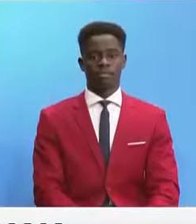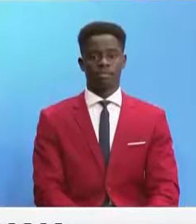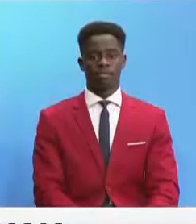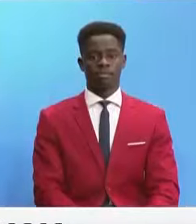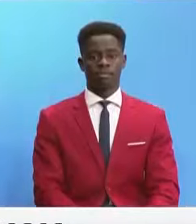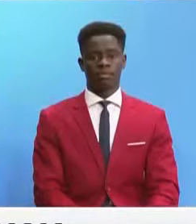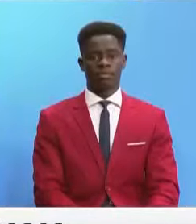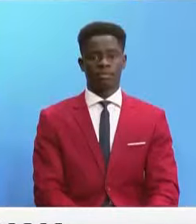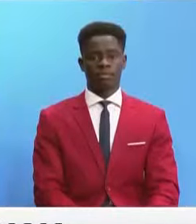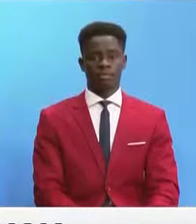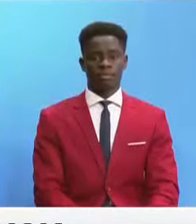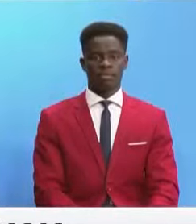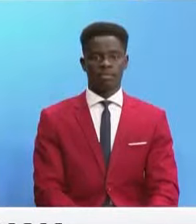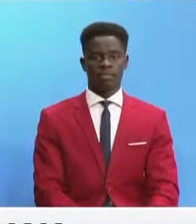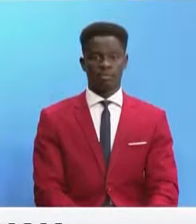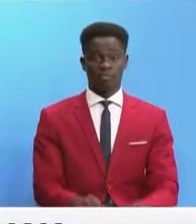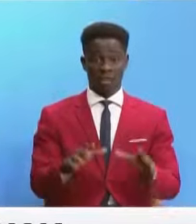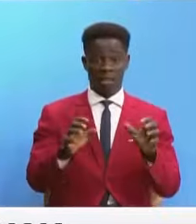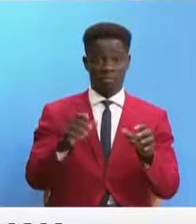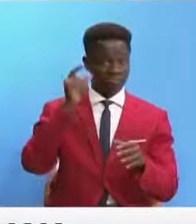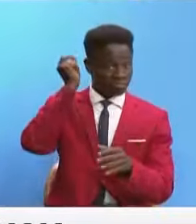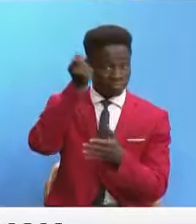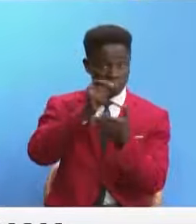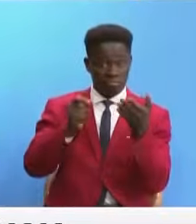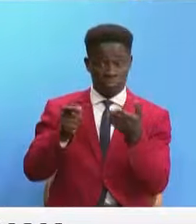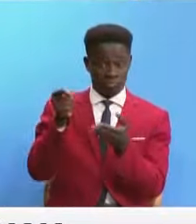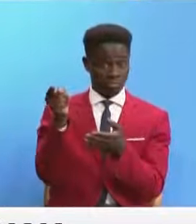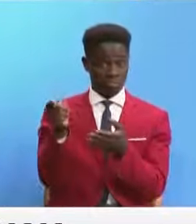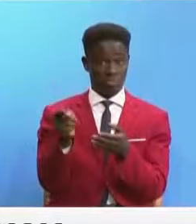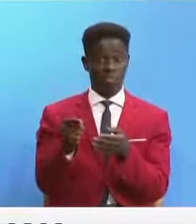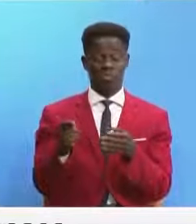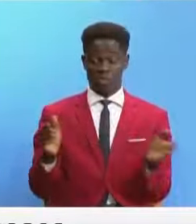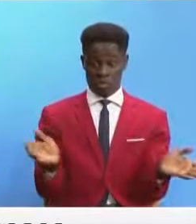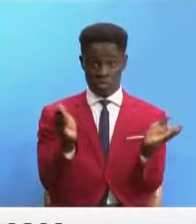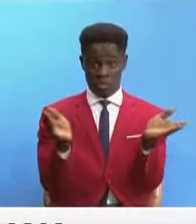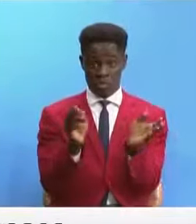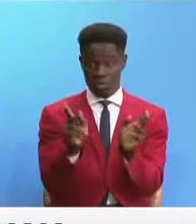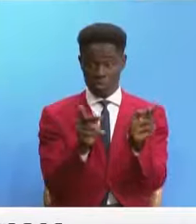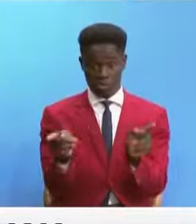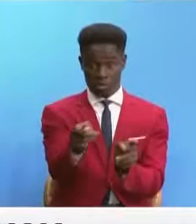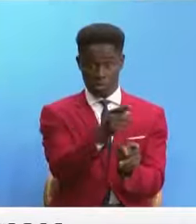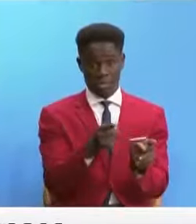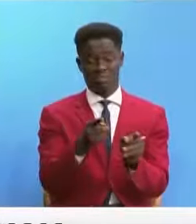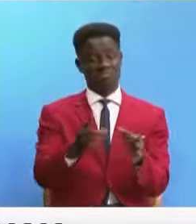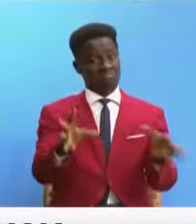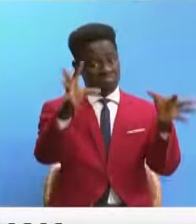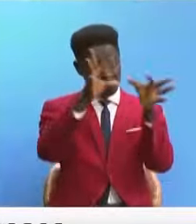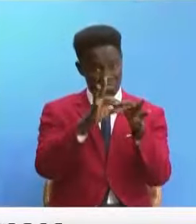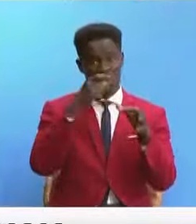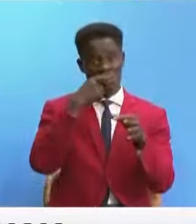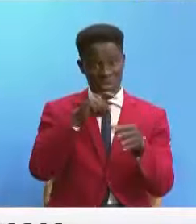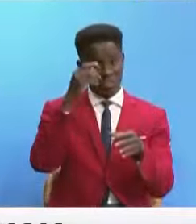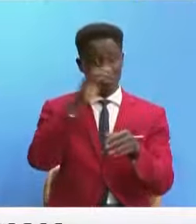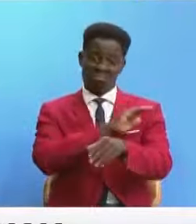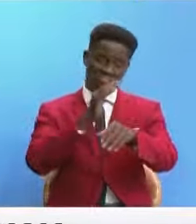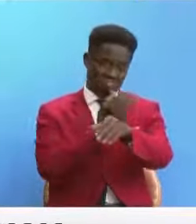Now, Secretary to the Cabinet Patrick Kangwa has called for joint efforts in addressing the impact of the drought. Mr. Kangwa notes that